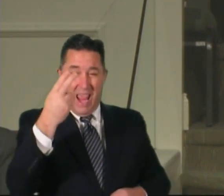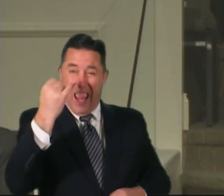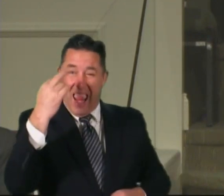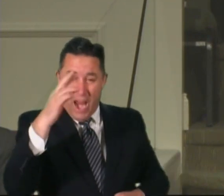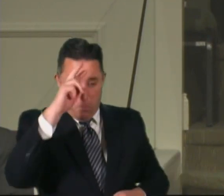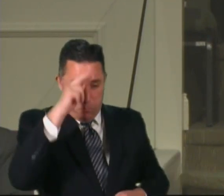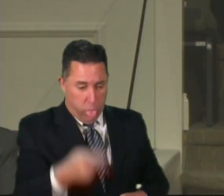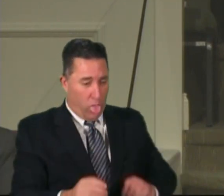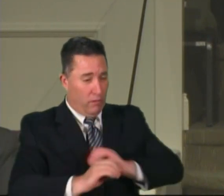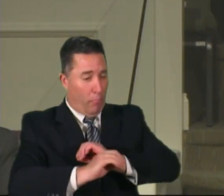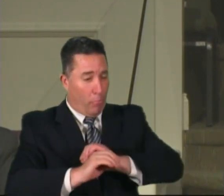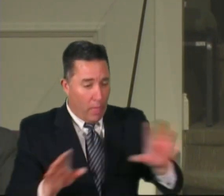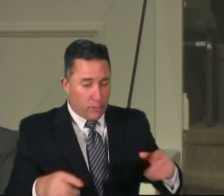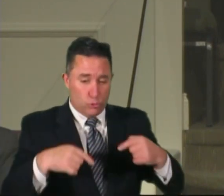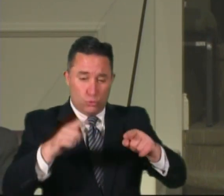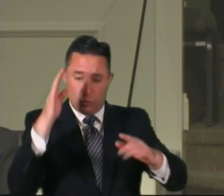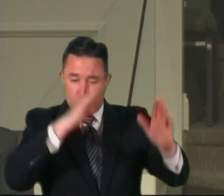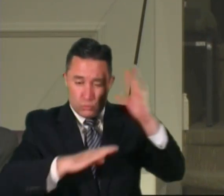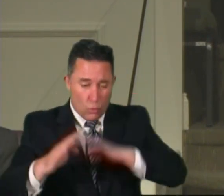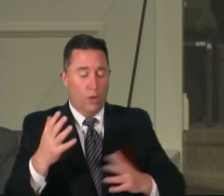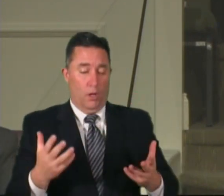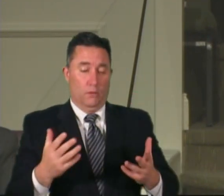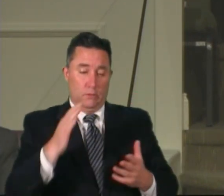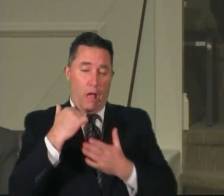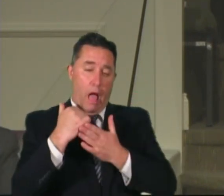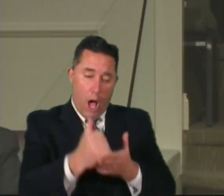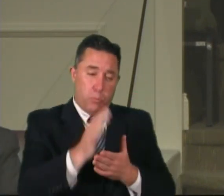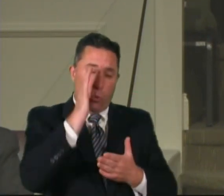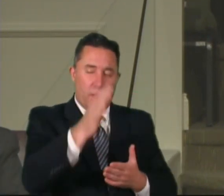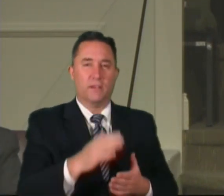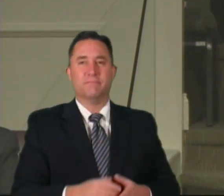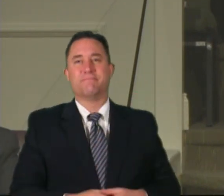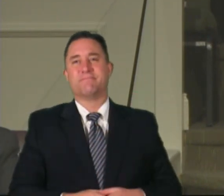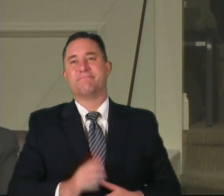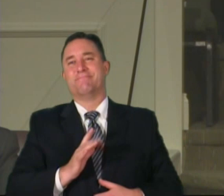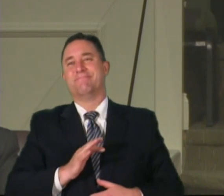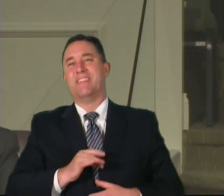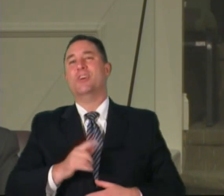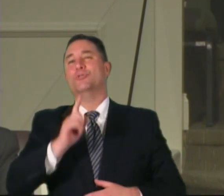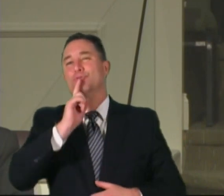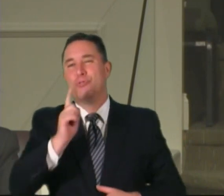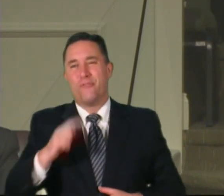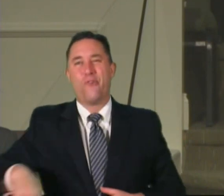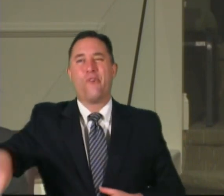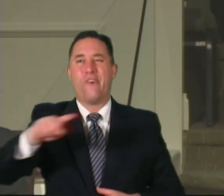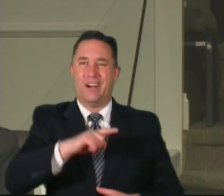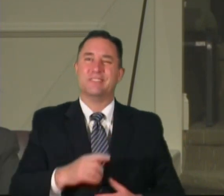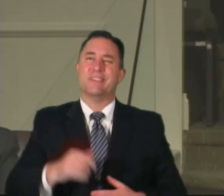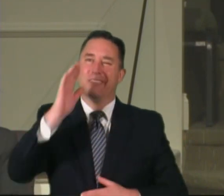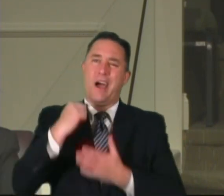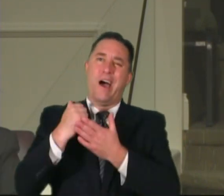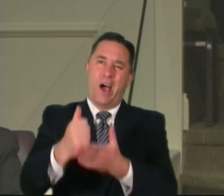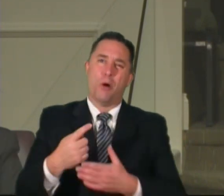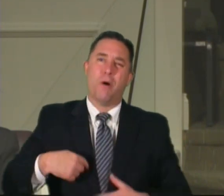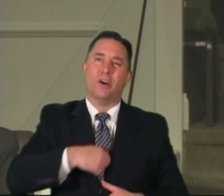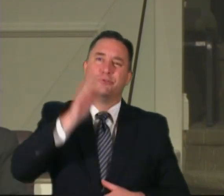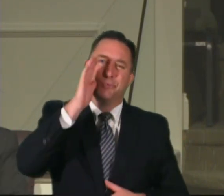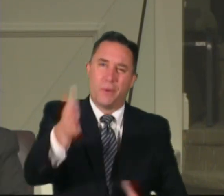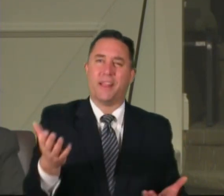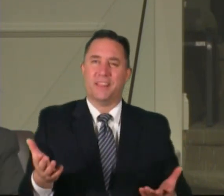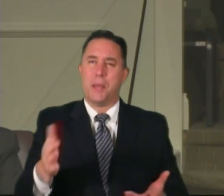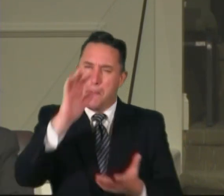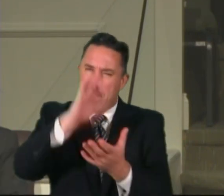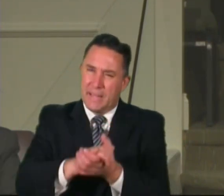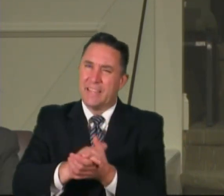their head in this difficult storm. God's going to help you. By the way, I think that could be true for all of us. God is going to help us. We